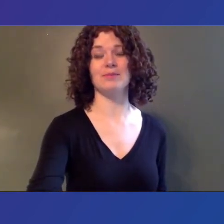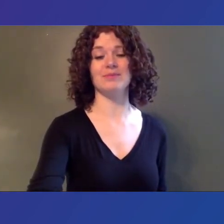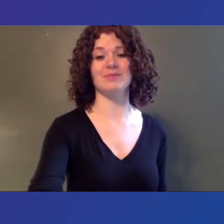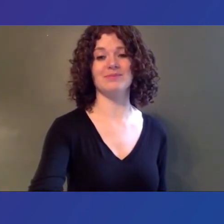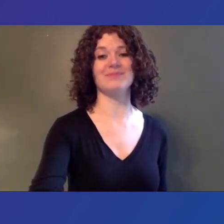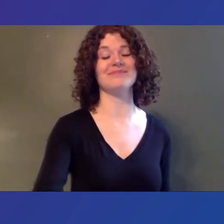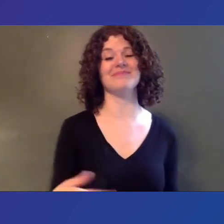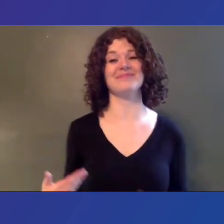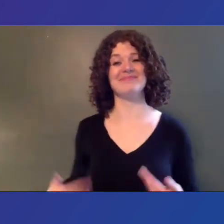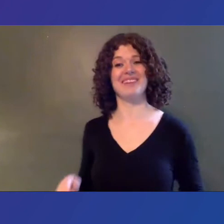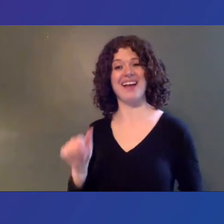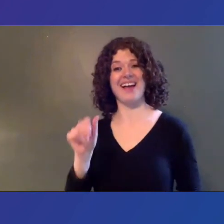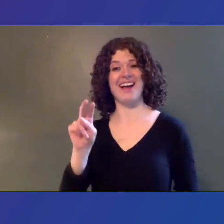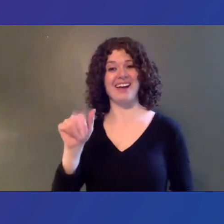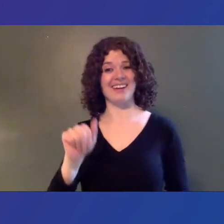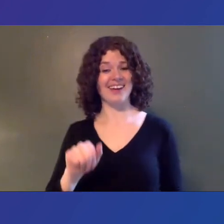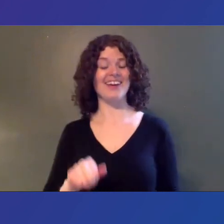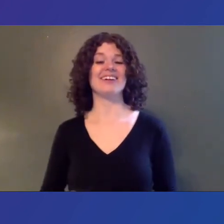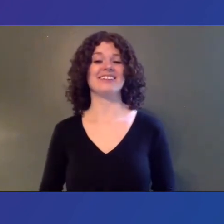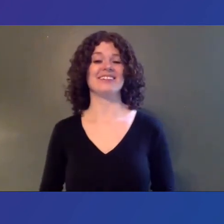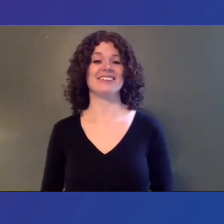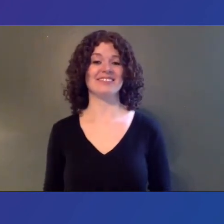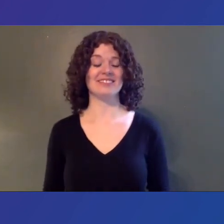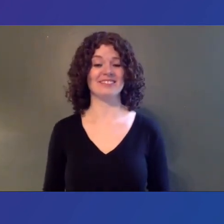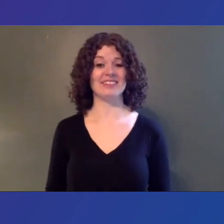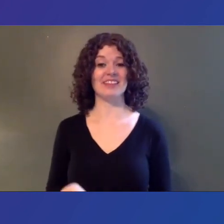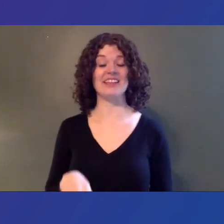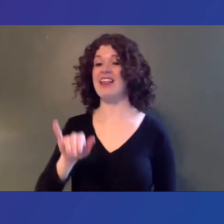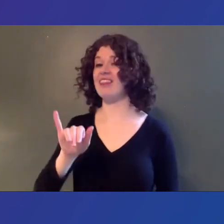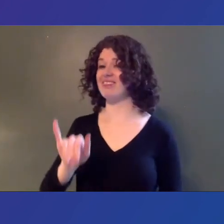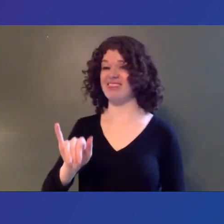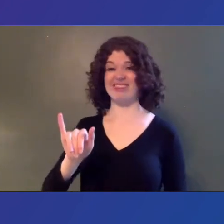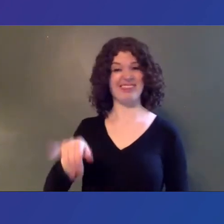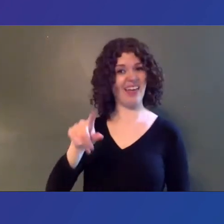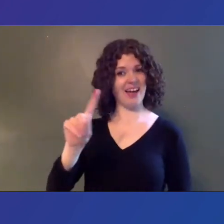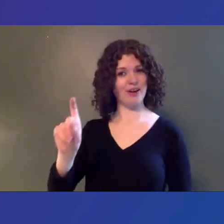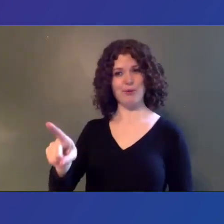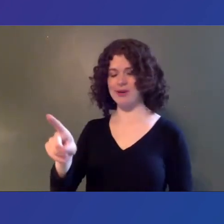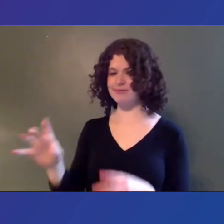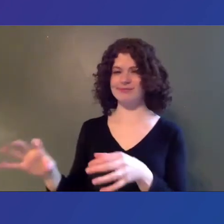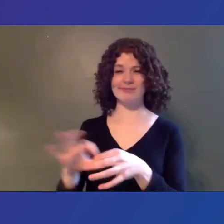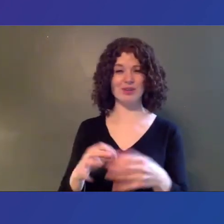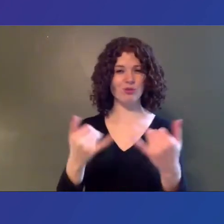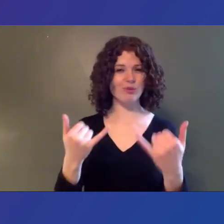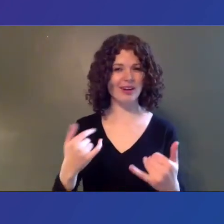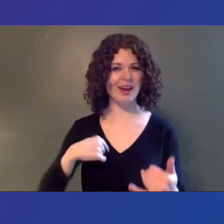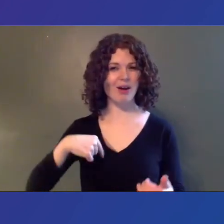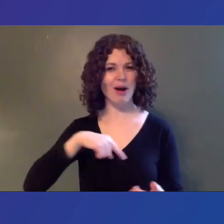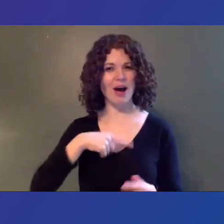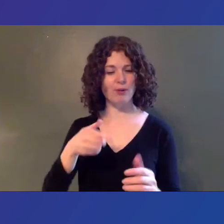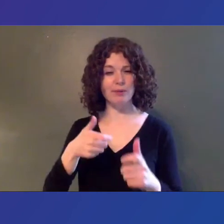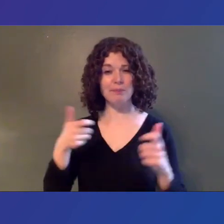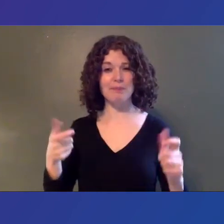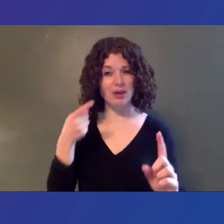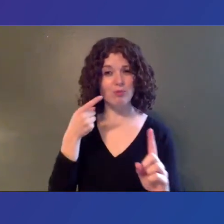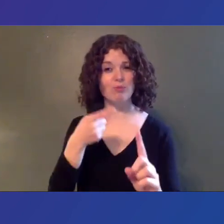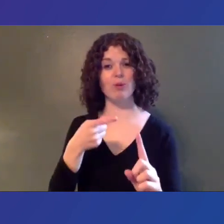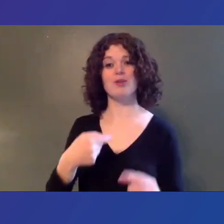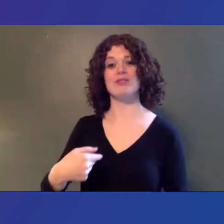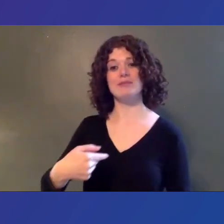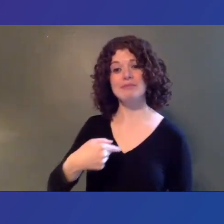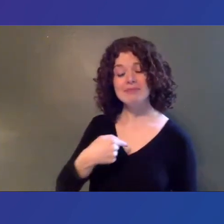Anna, that's exactly what we're doing right now. Paul, everybody here at Hunter